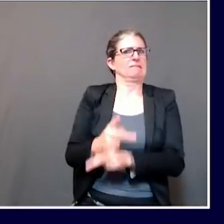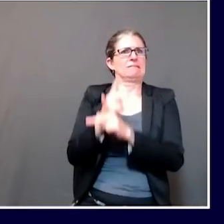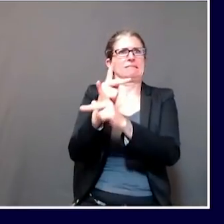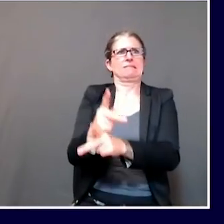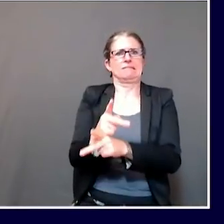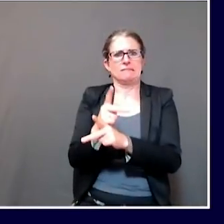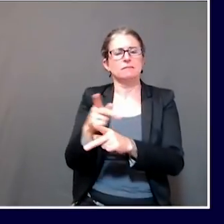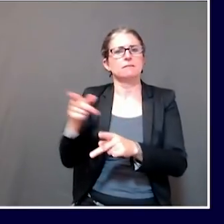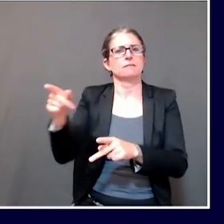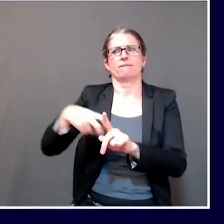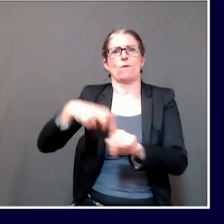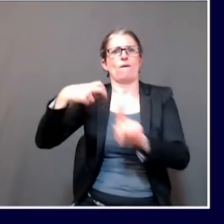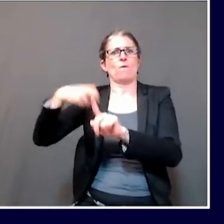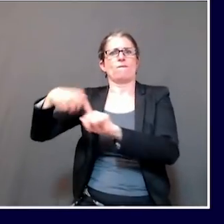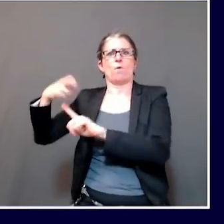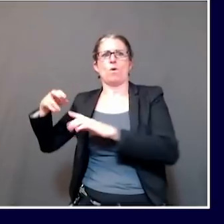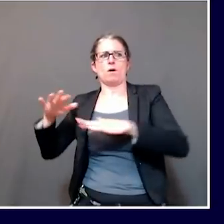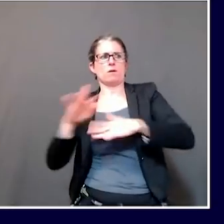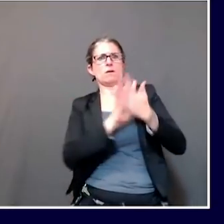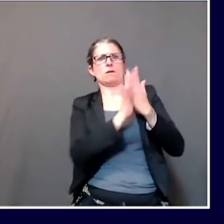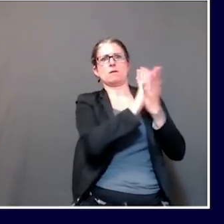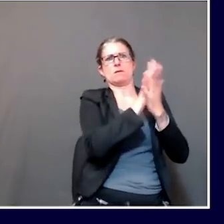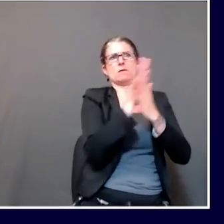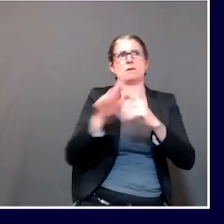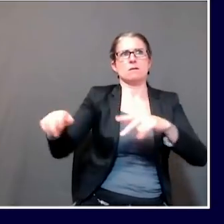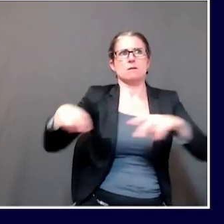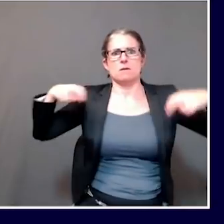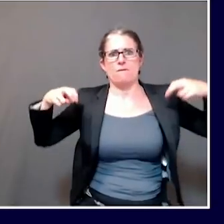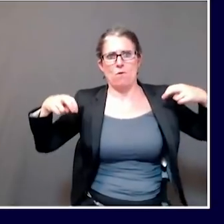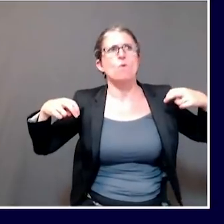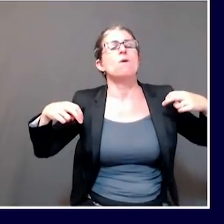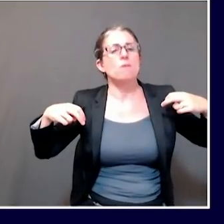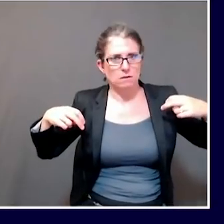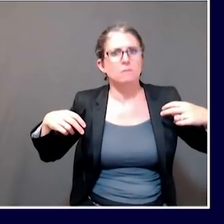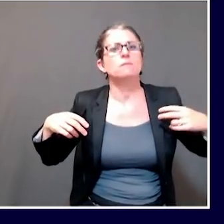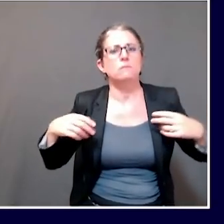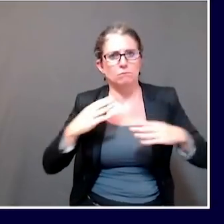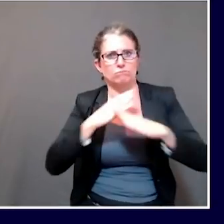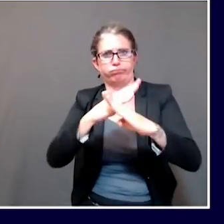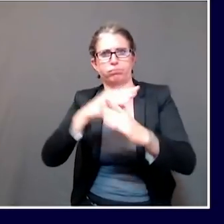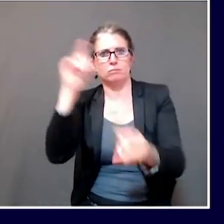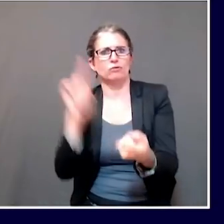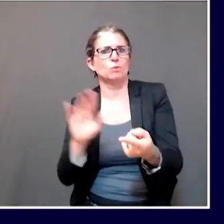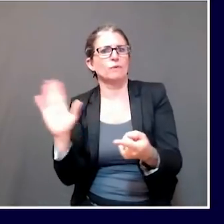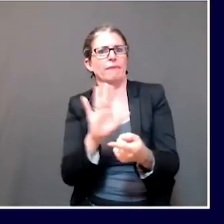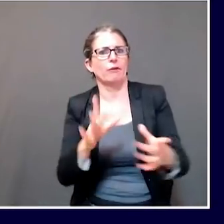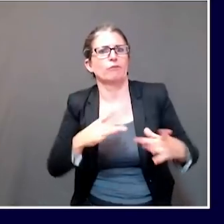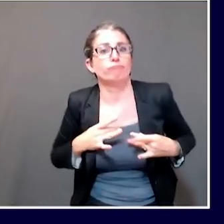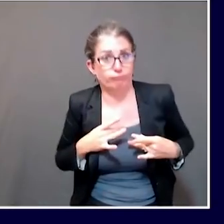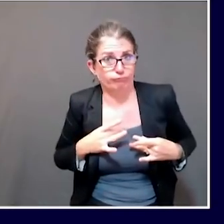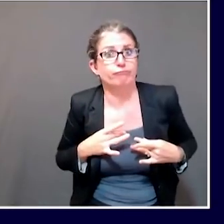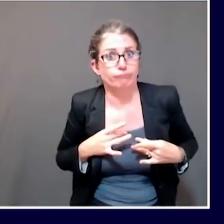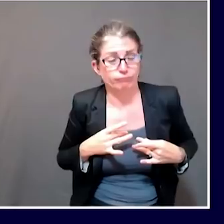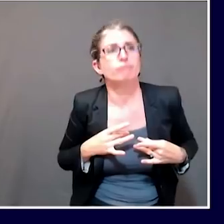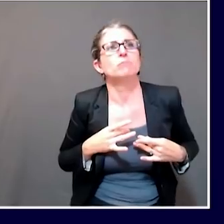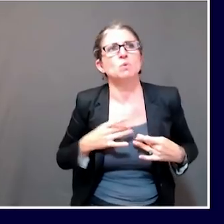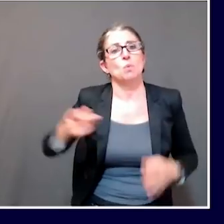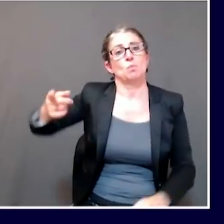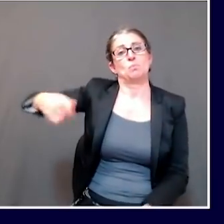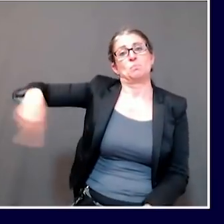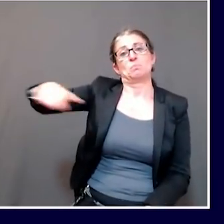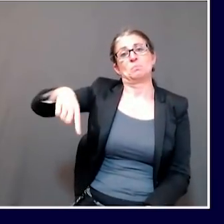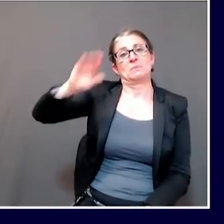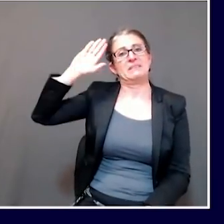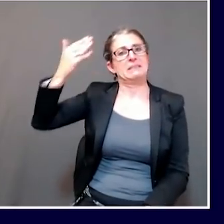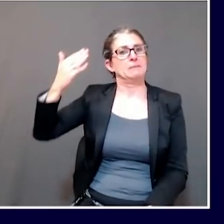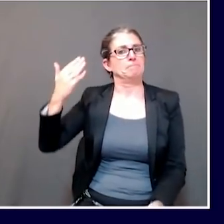of being infected, to avoid situations where they could come in the way of COVID-19. I think that's, a testament to the